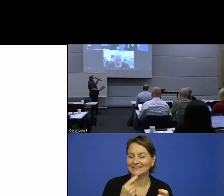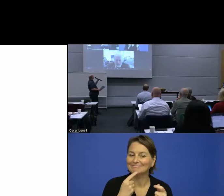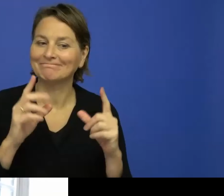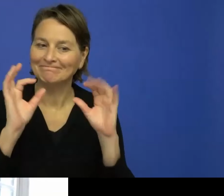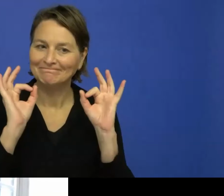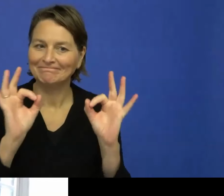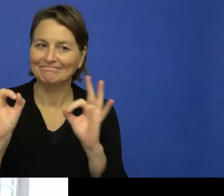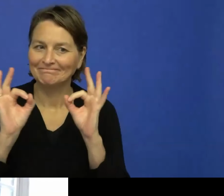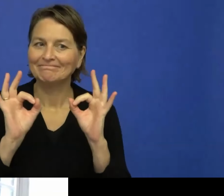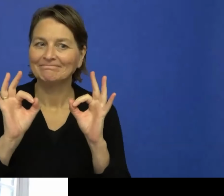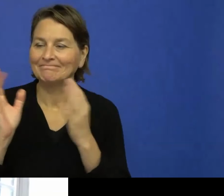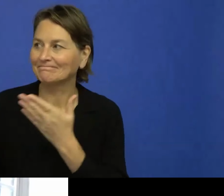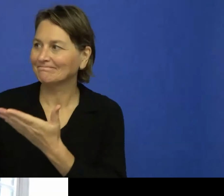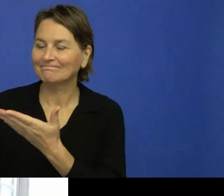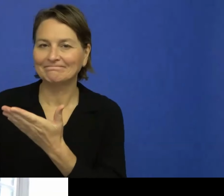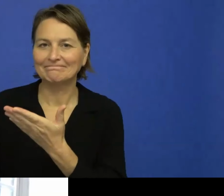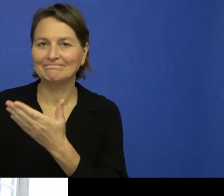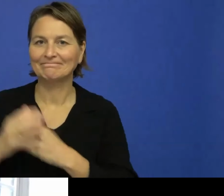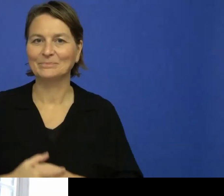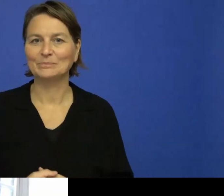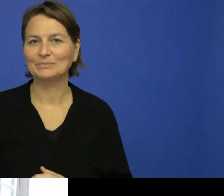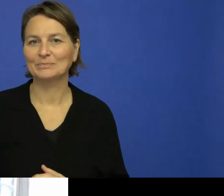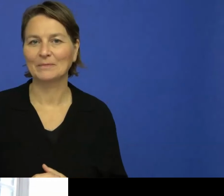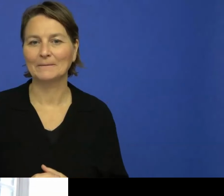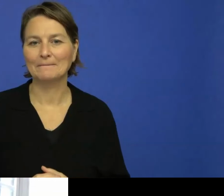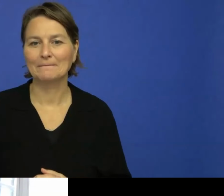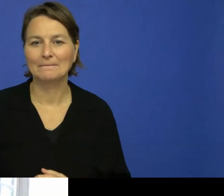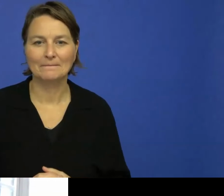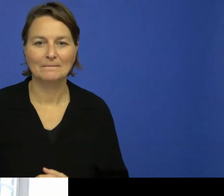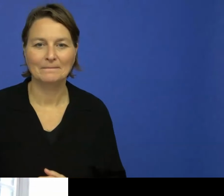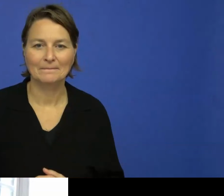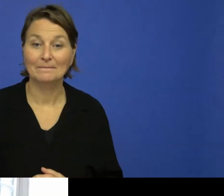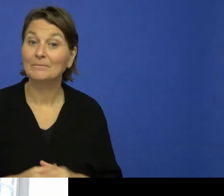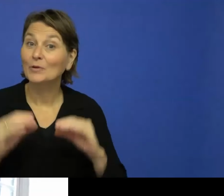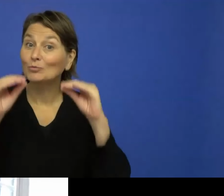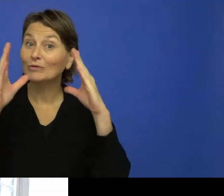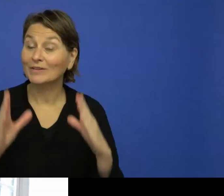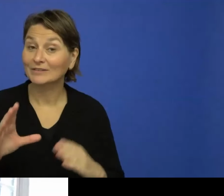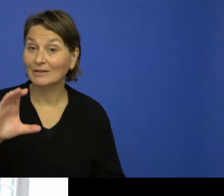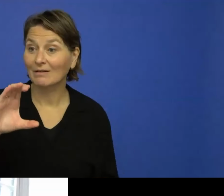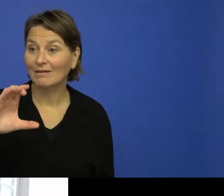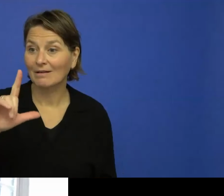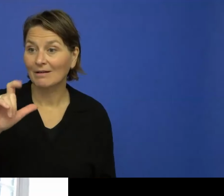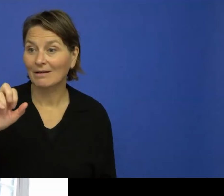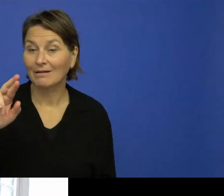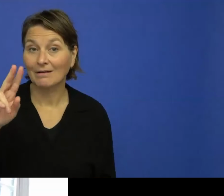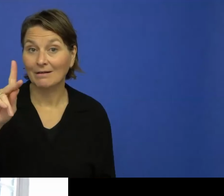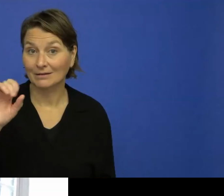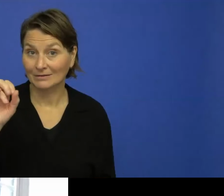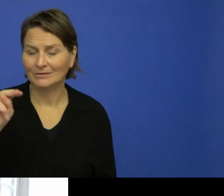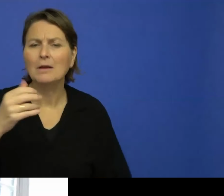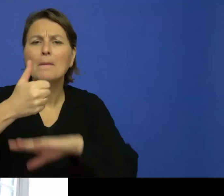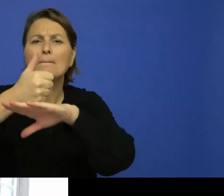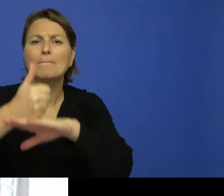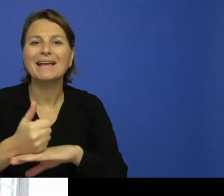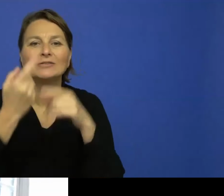Just trying to get the slides up on the screen. So Professor Clarkson is based at Cambridge University and also